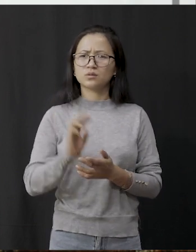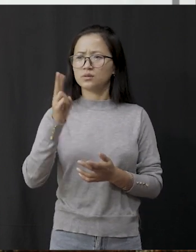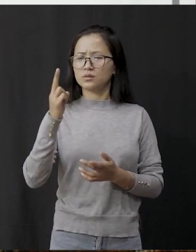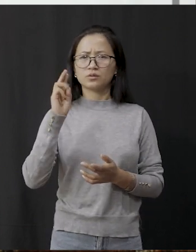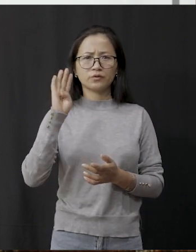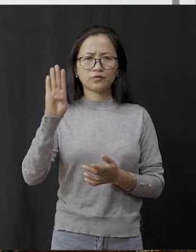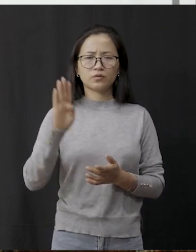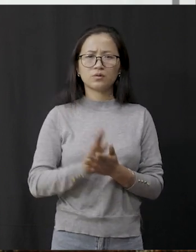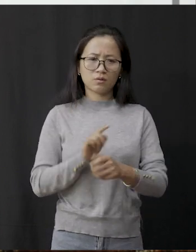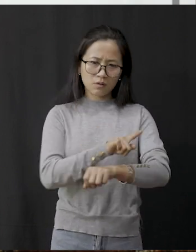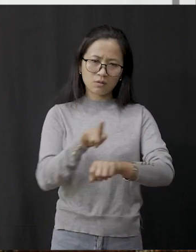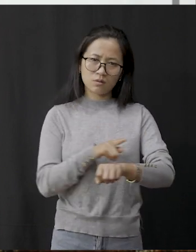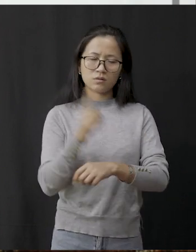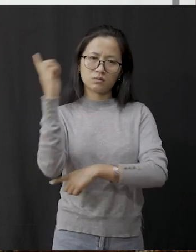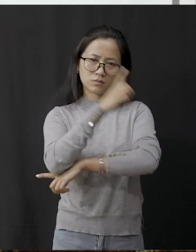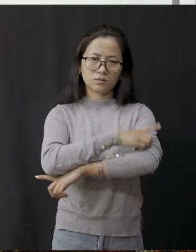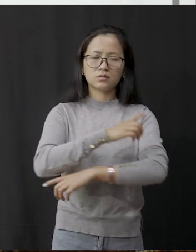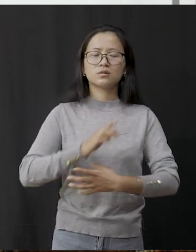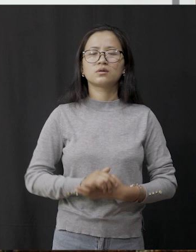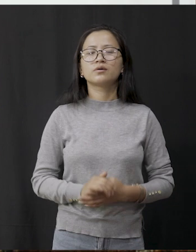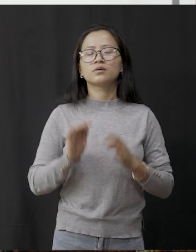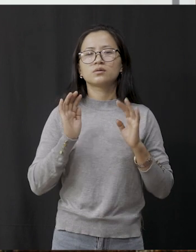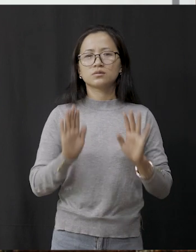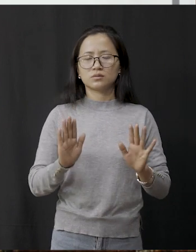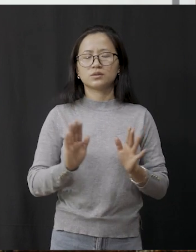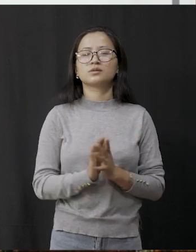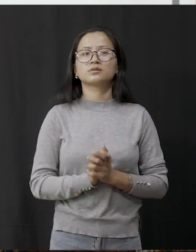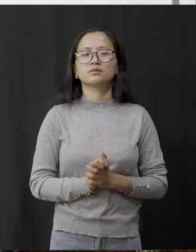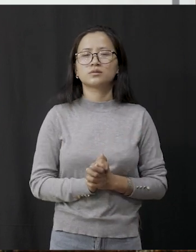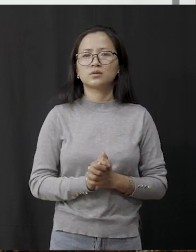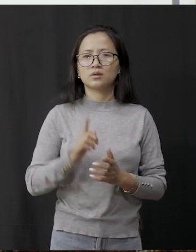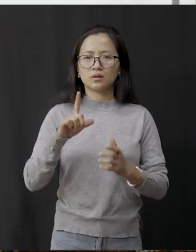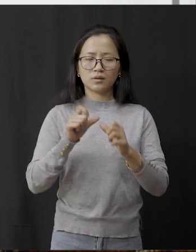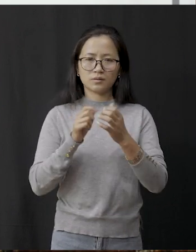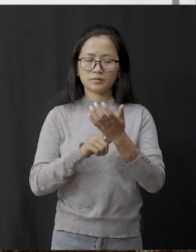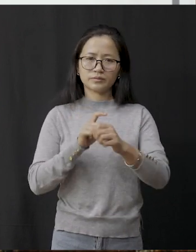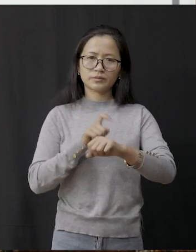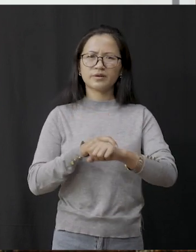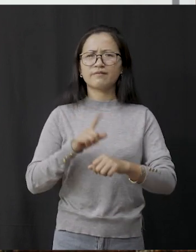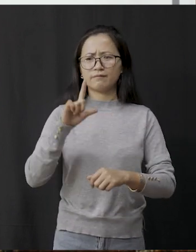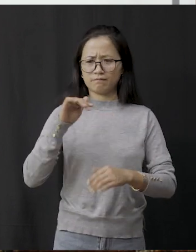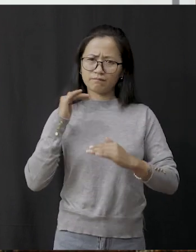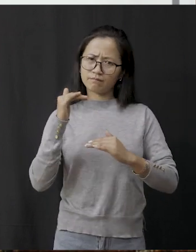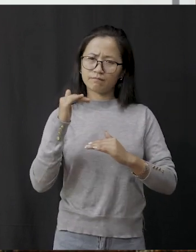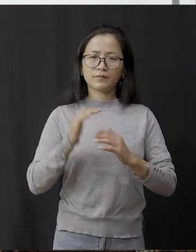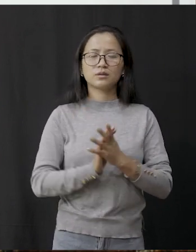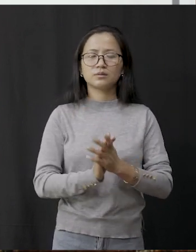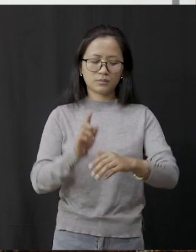24 hours in a day. We also have a leisure time.